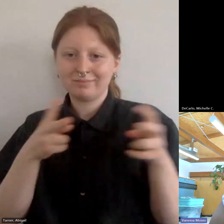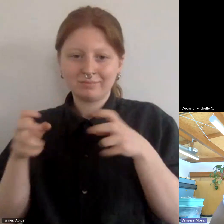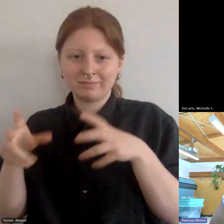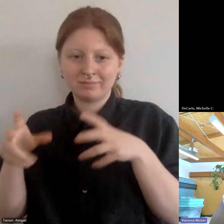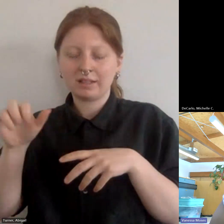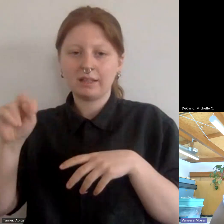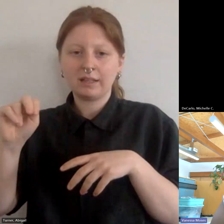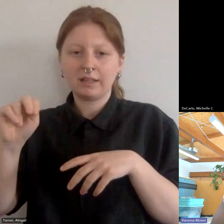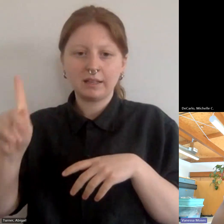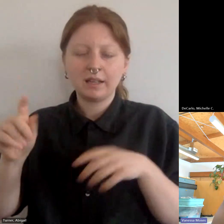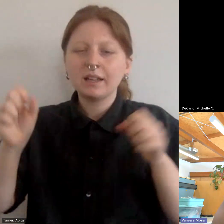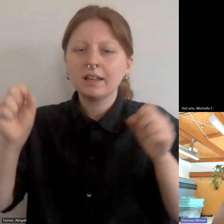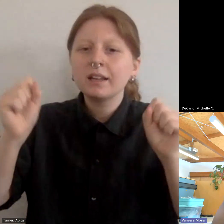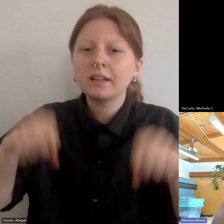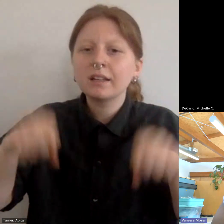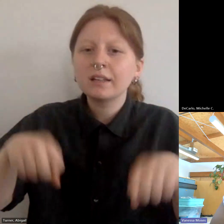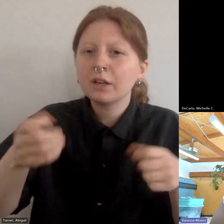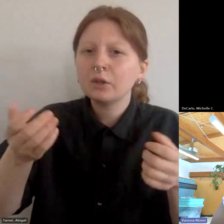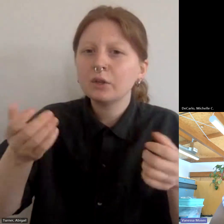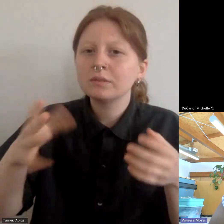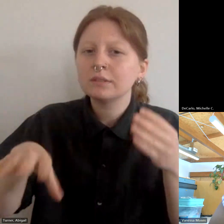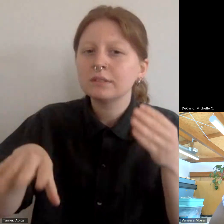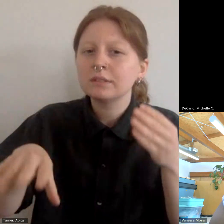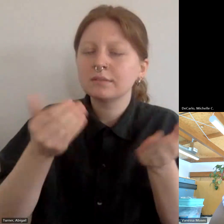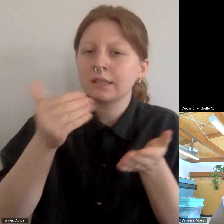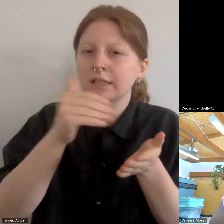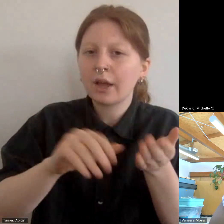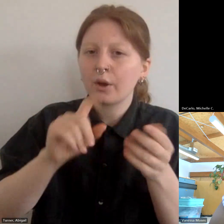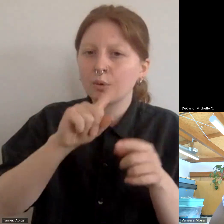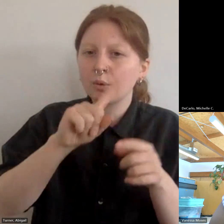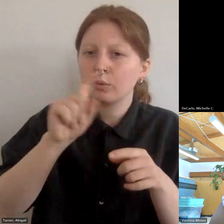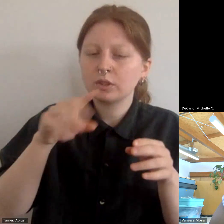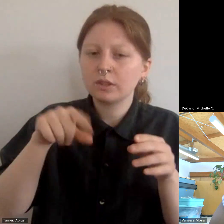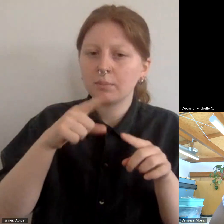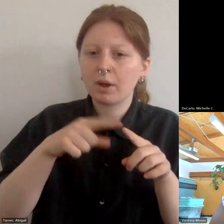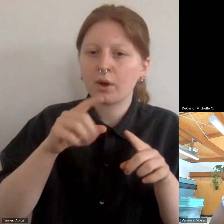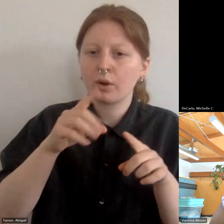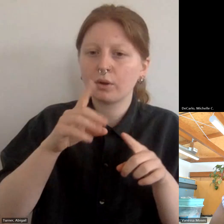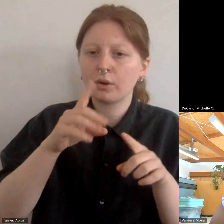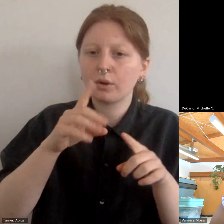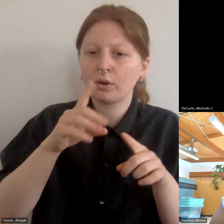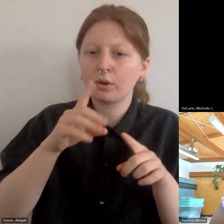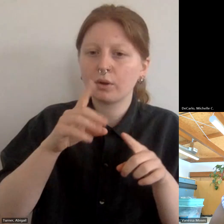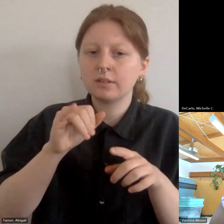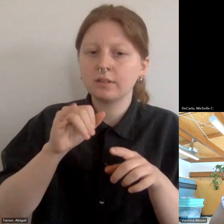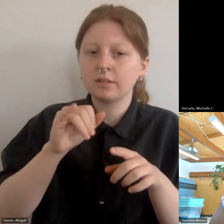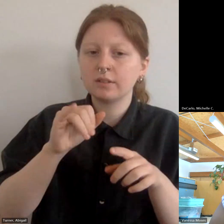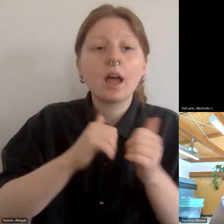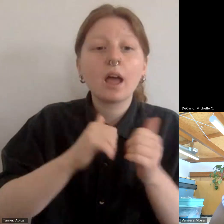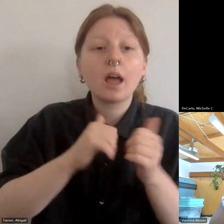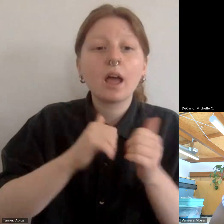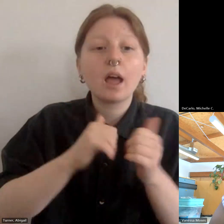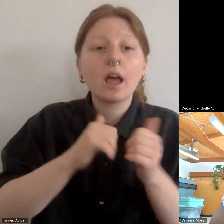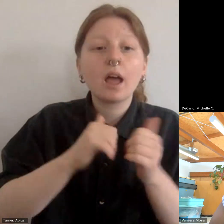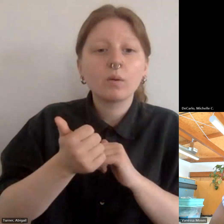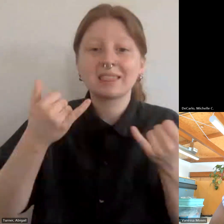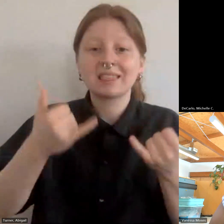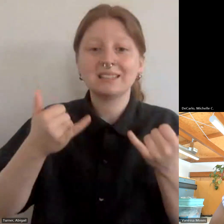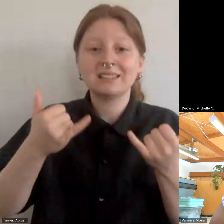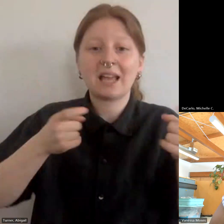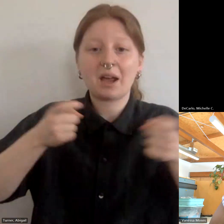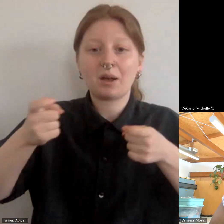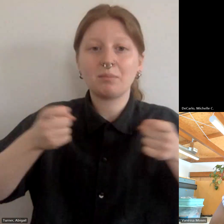regarding the name change from DEIJ to the Waves Committee? How else has the administration's executive orders affected